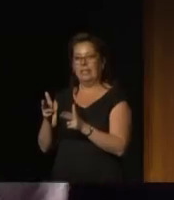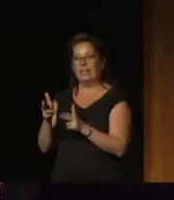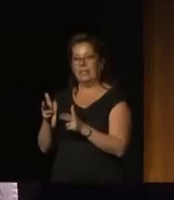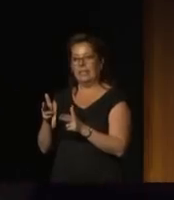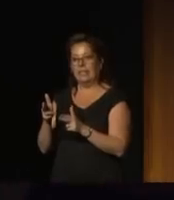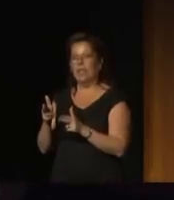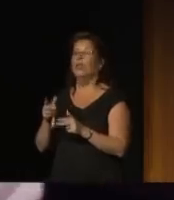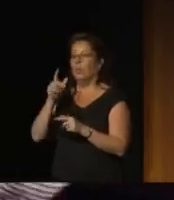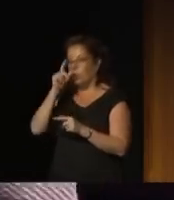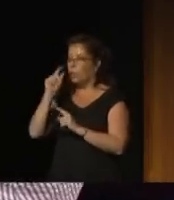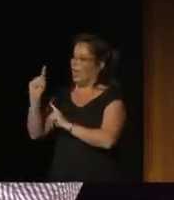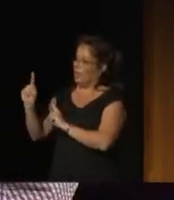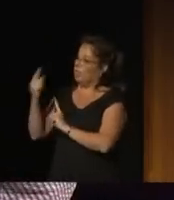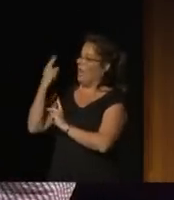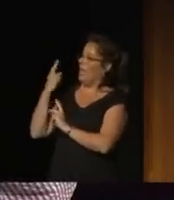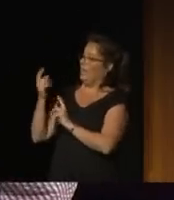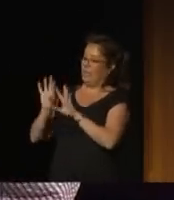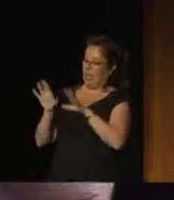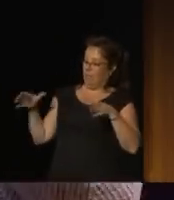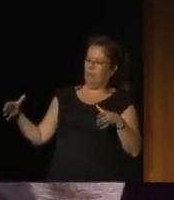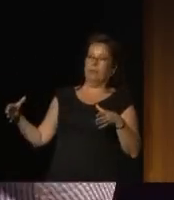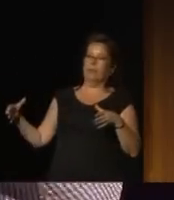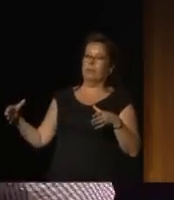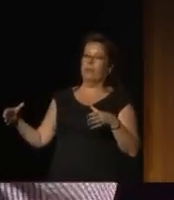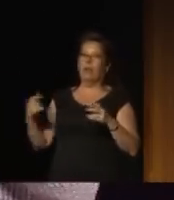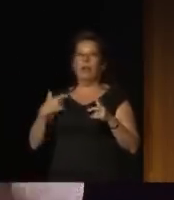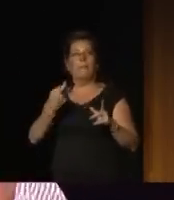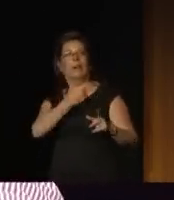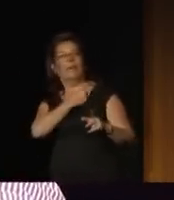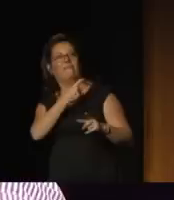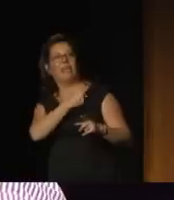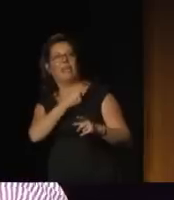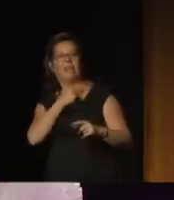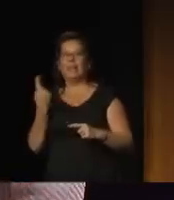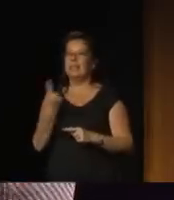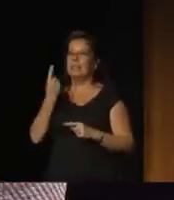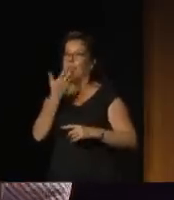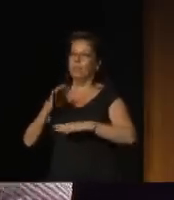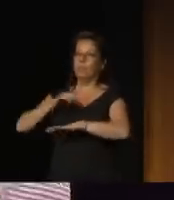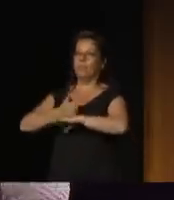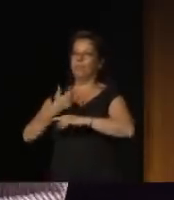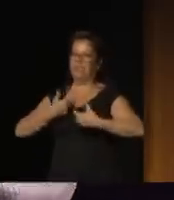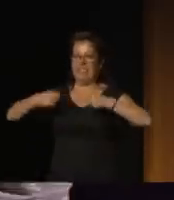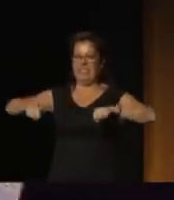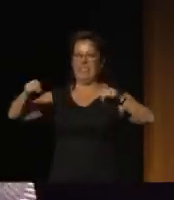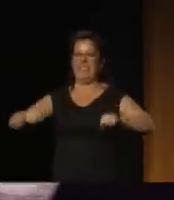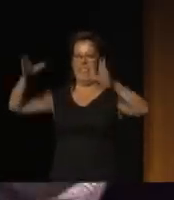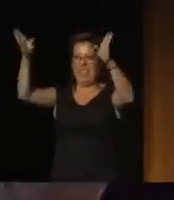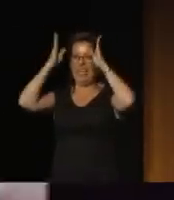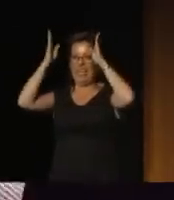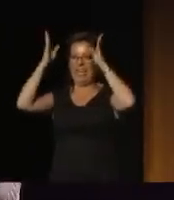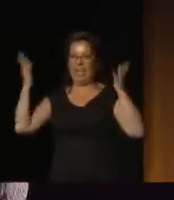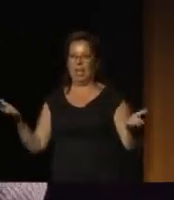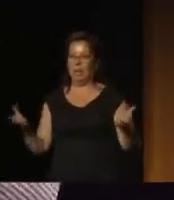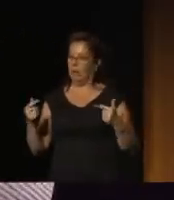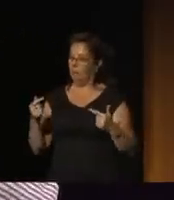a militia. The big fear of the founders was that someone would declare themselves a king. Right. You know, so I do not think that